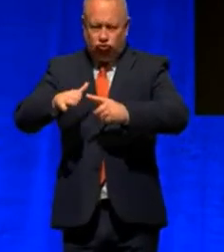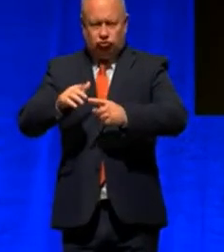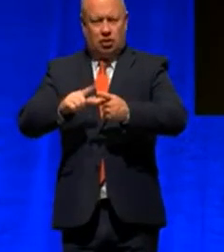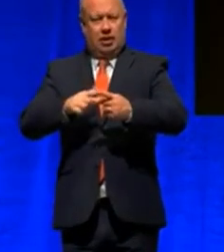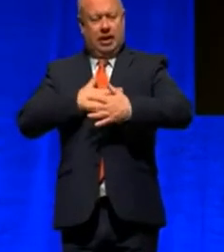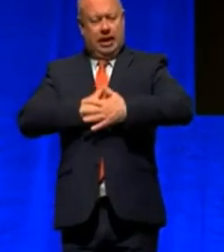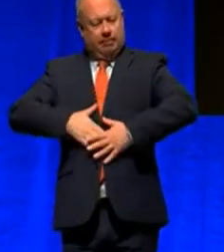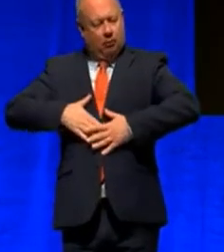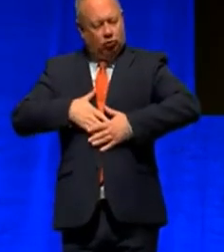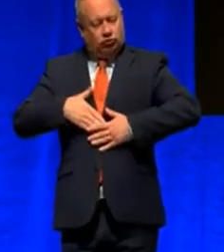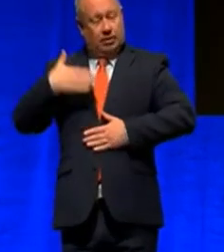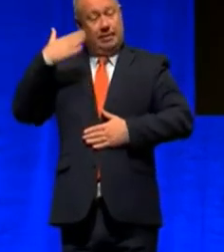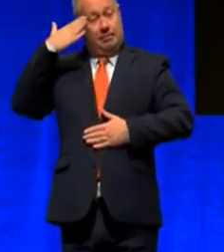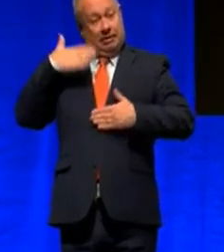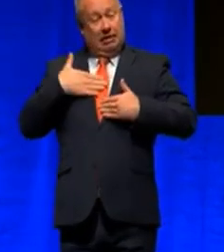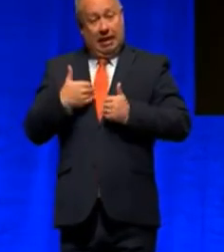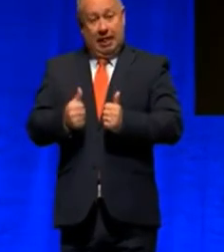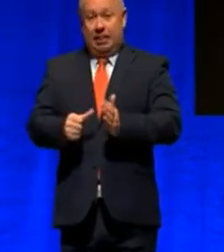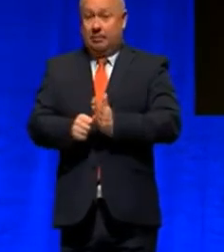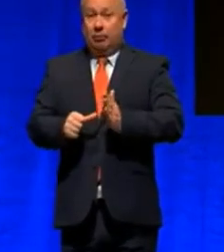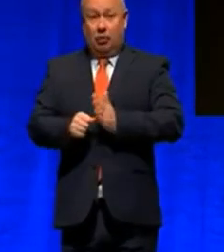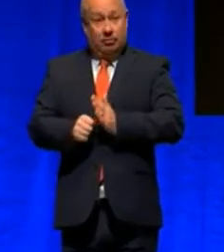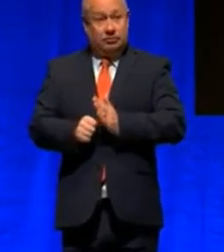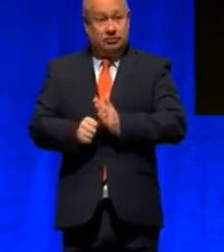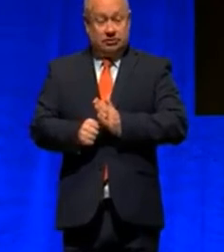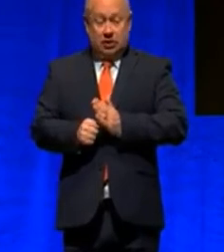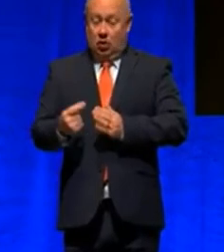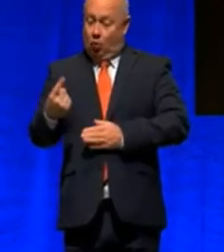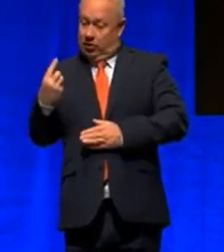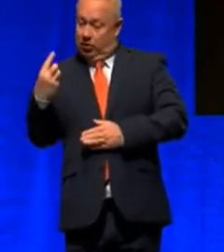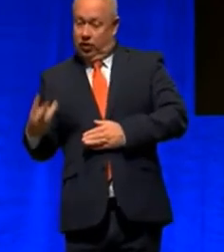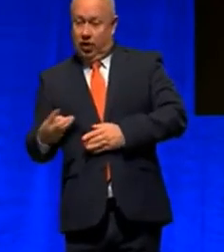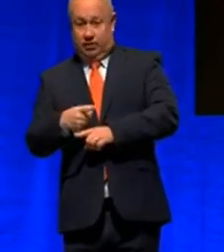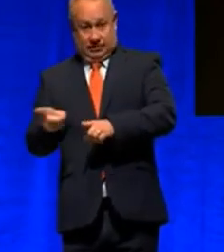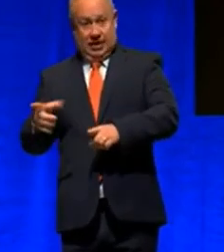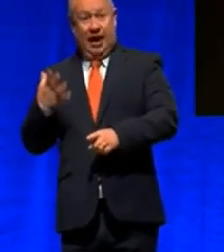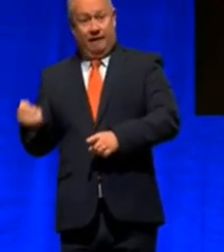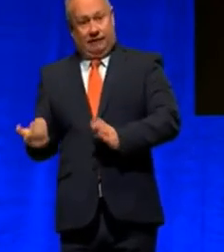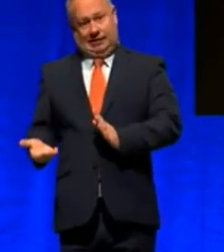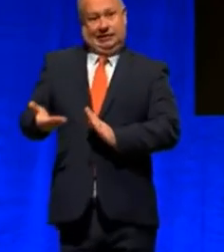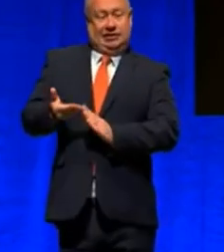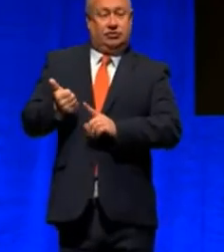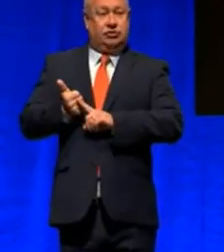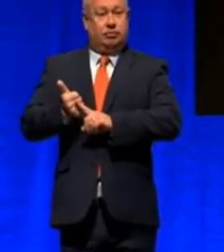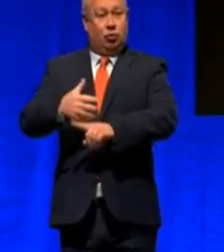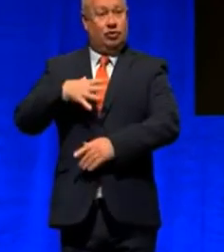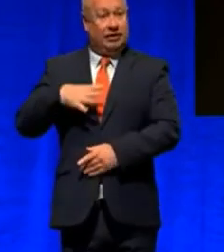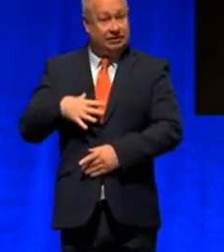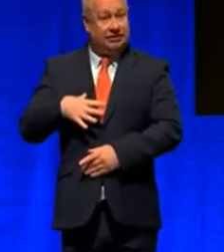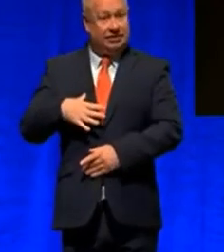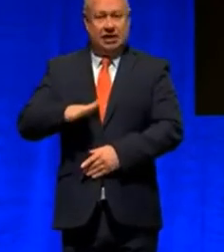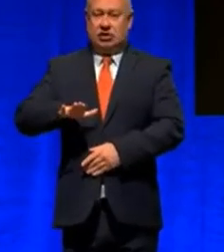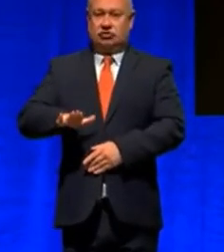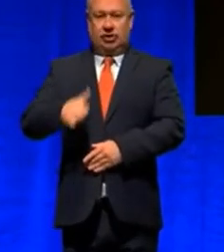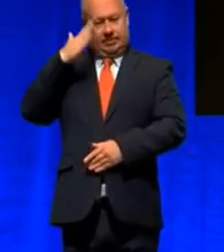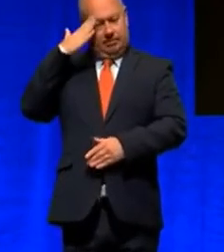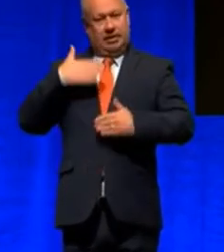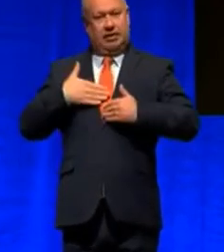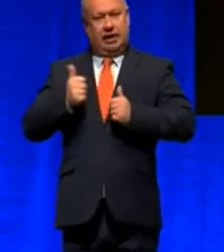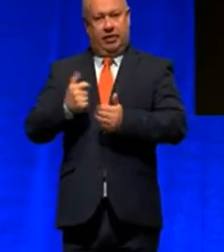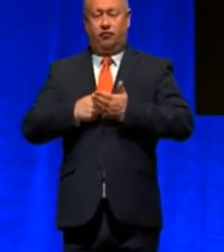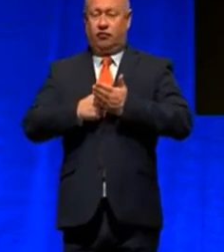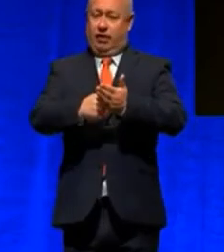problems. Delegates, a third of all pupils in Scotland have additional support needs. Child mental health referrals are up year